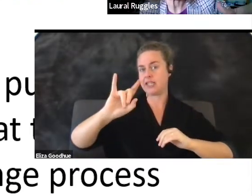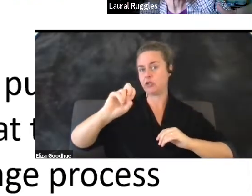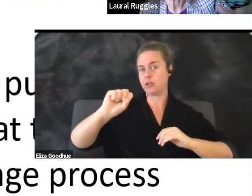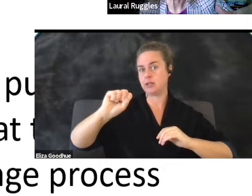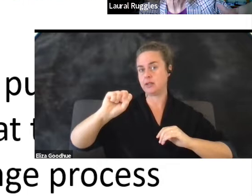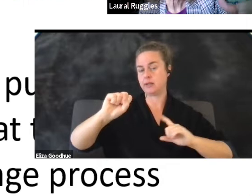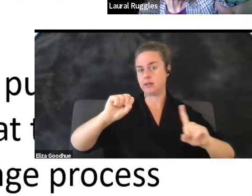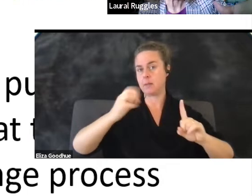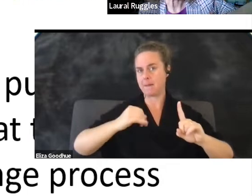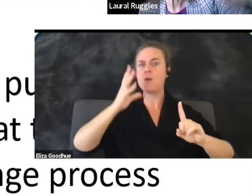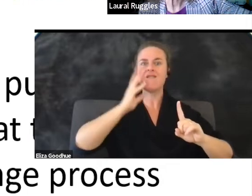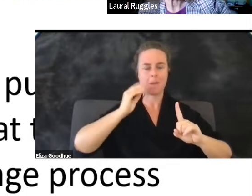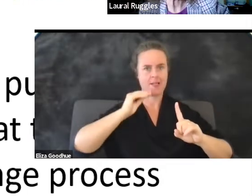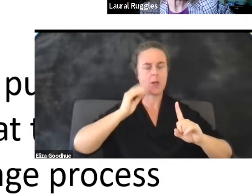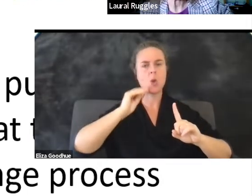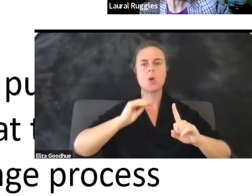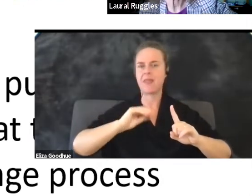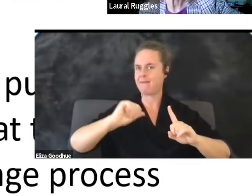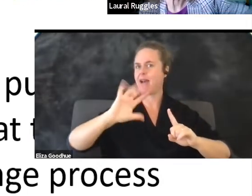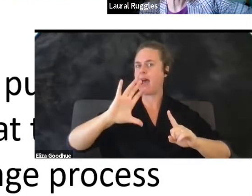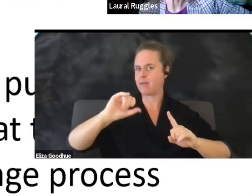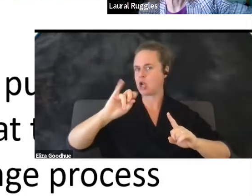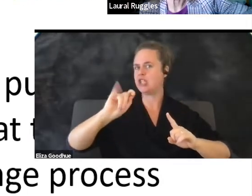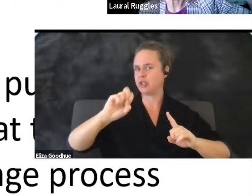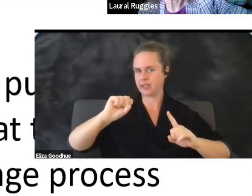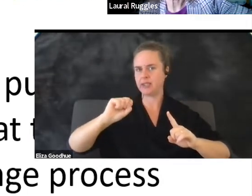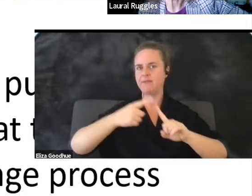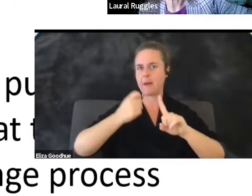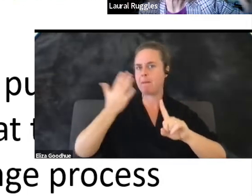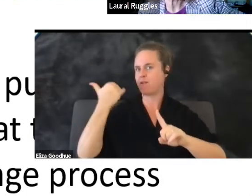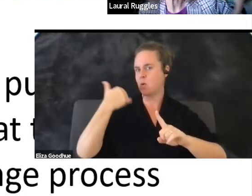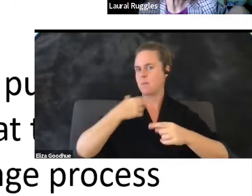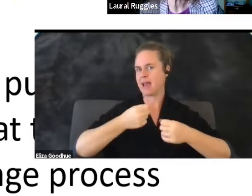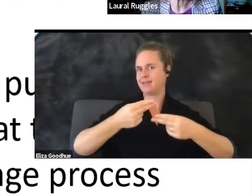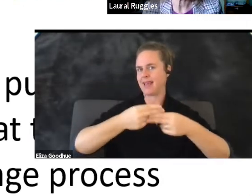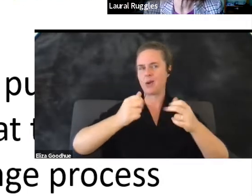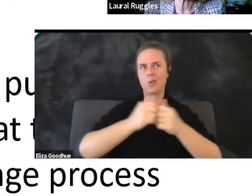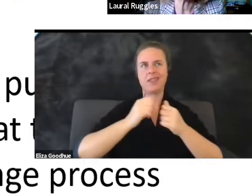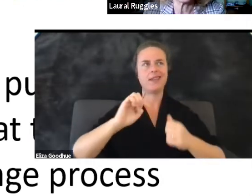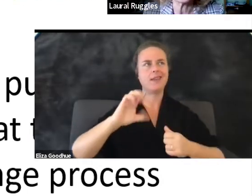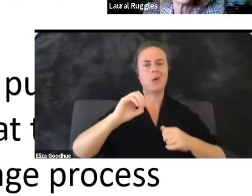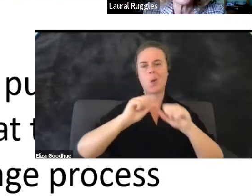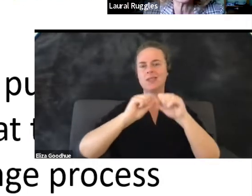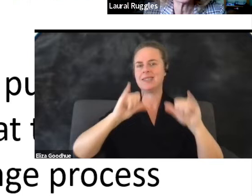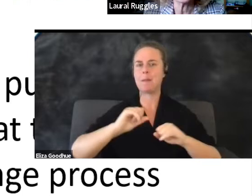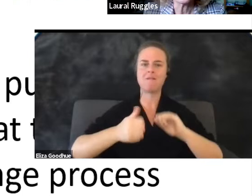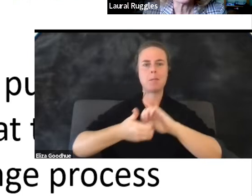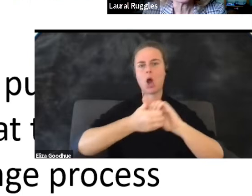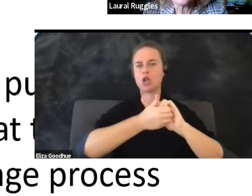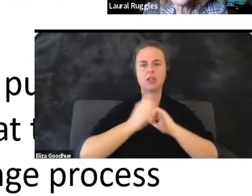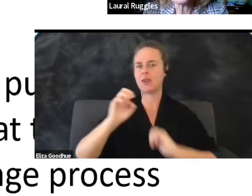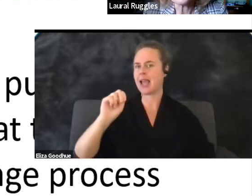you from my slide that I had with all the ecosystem of partners for NEK